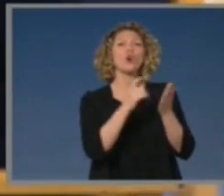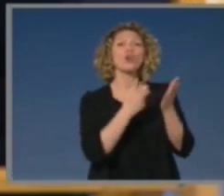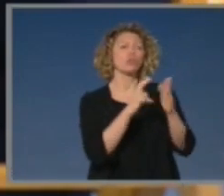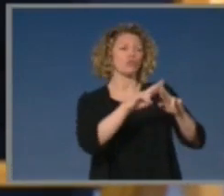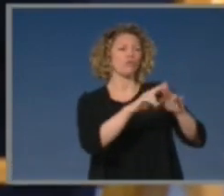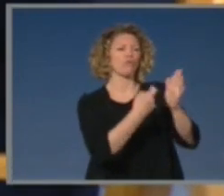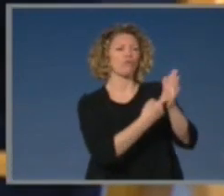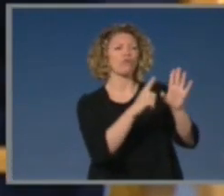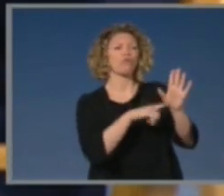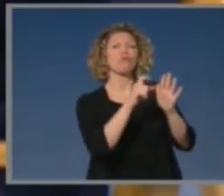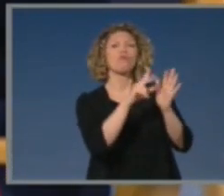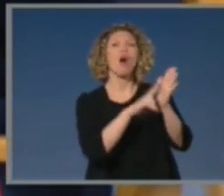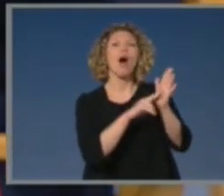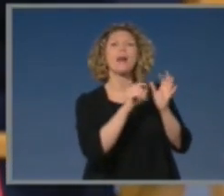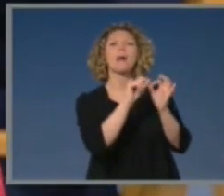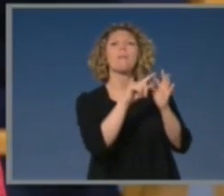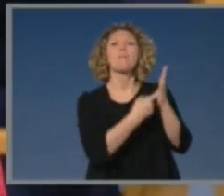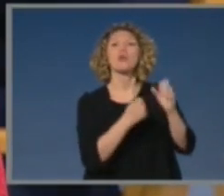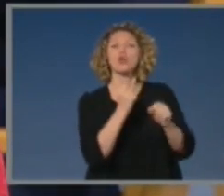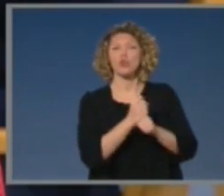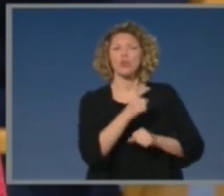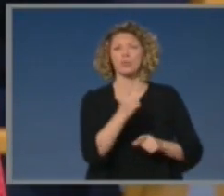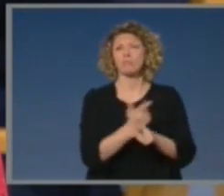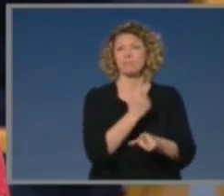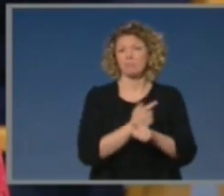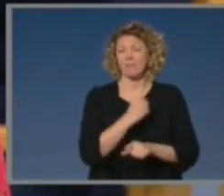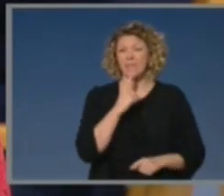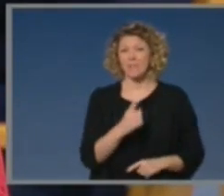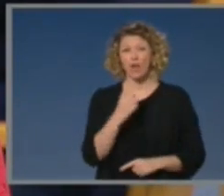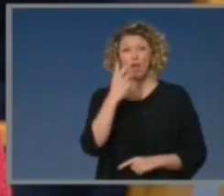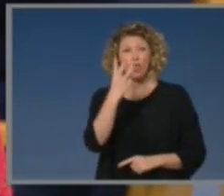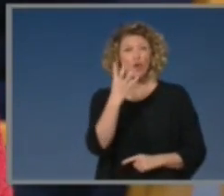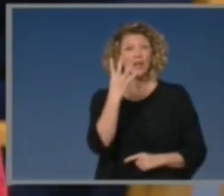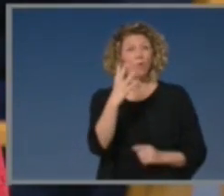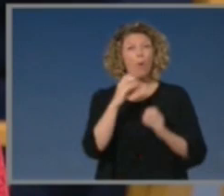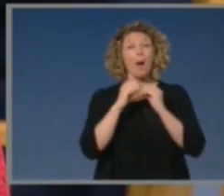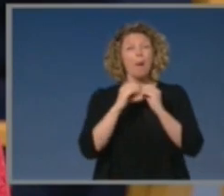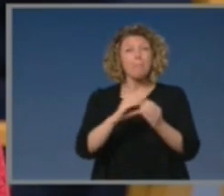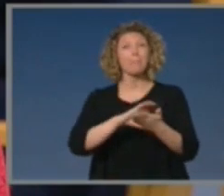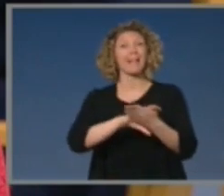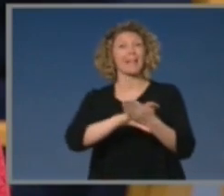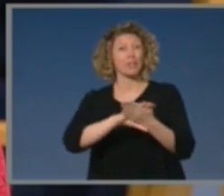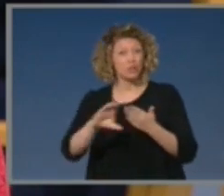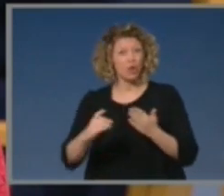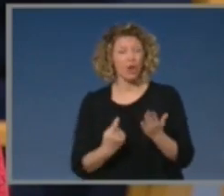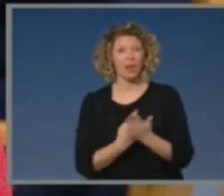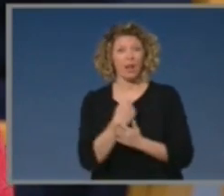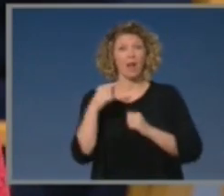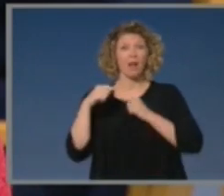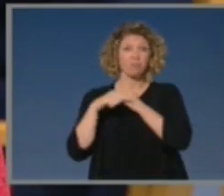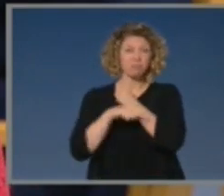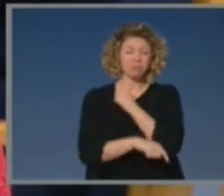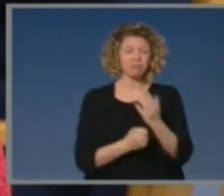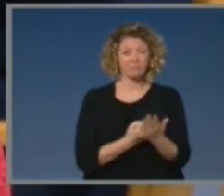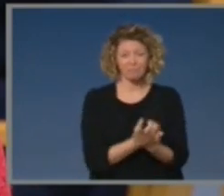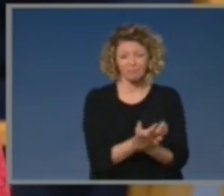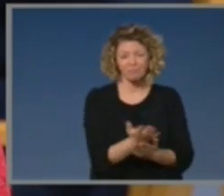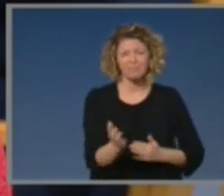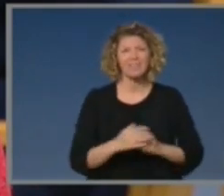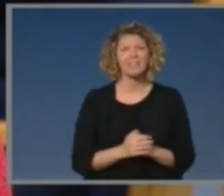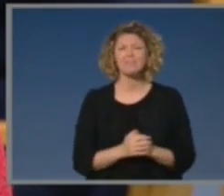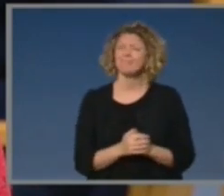and childcare centres would have cost the economy $34 billion. What's your message to states that are still dragging their feet on